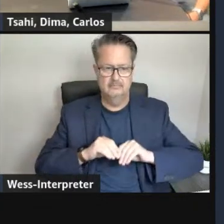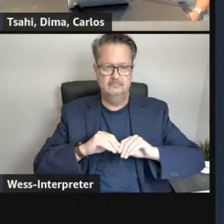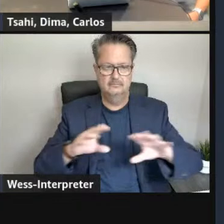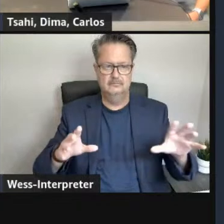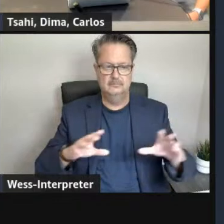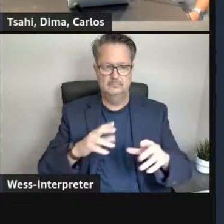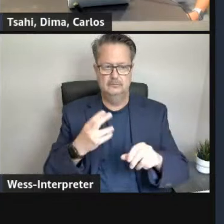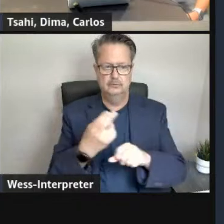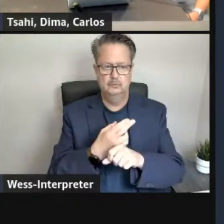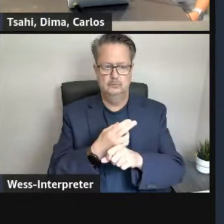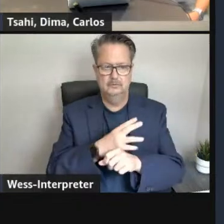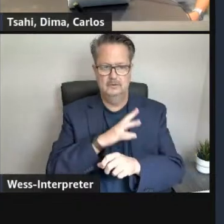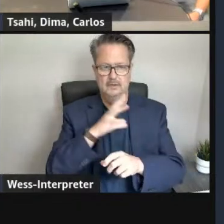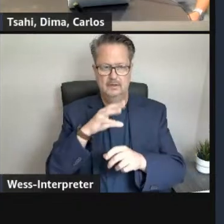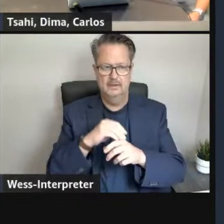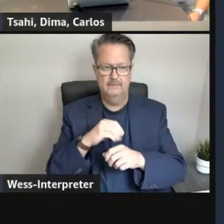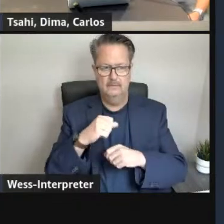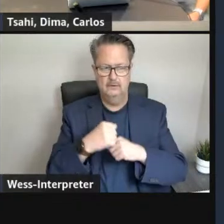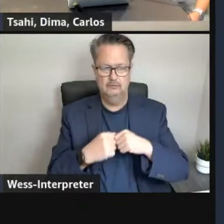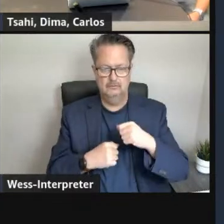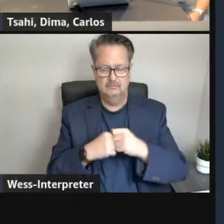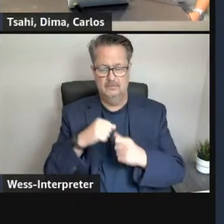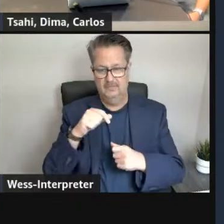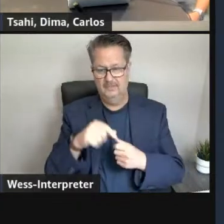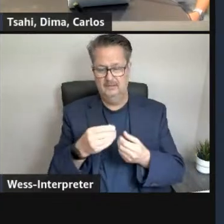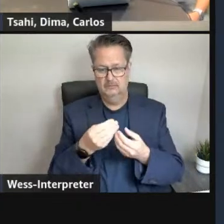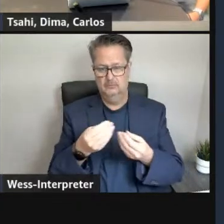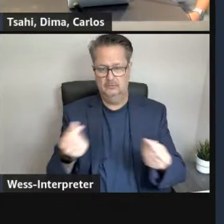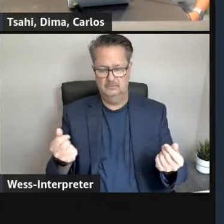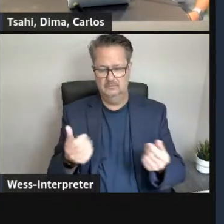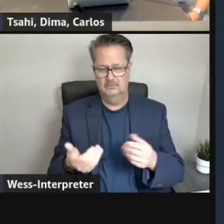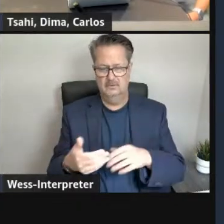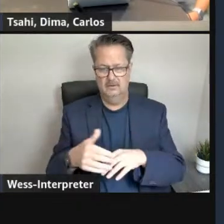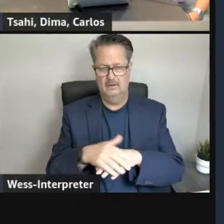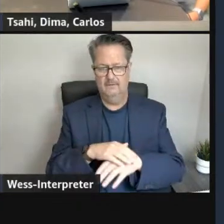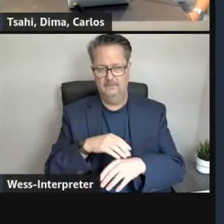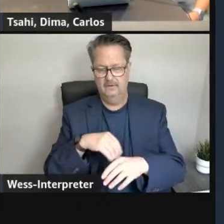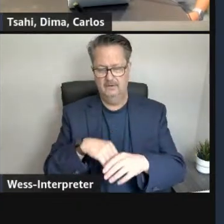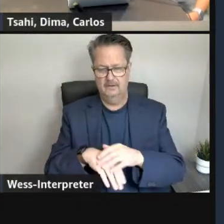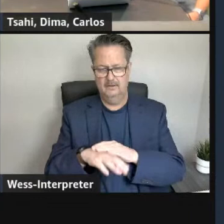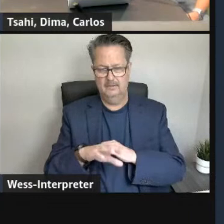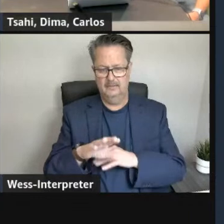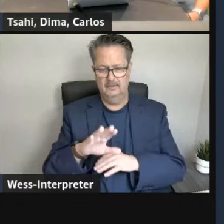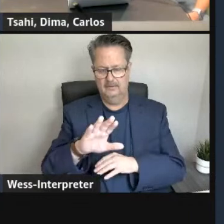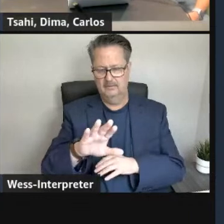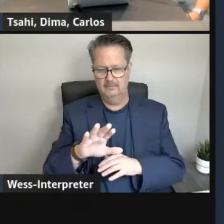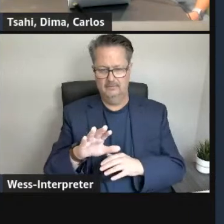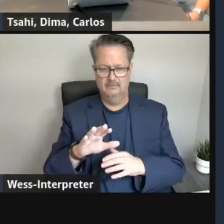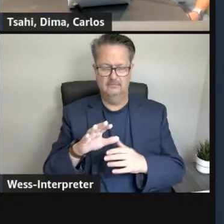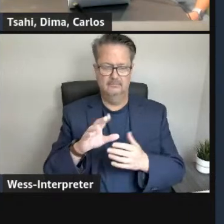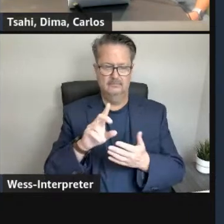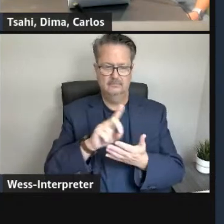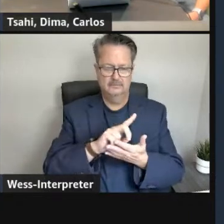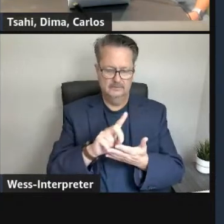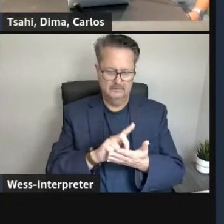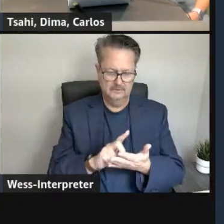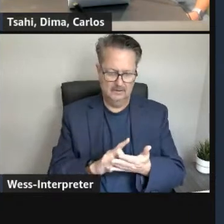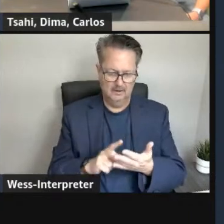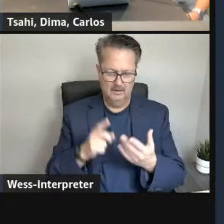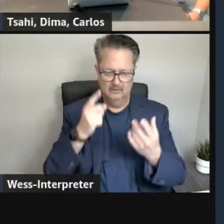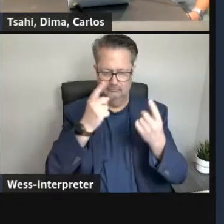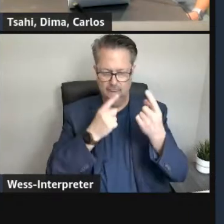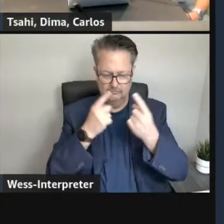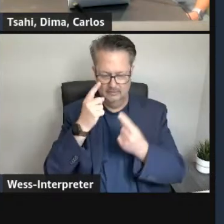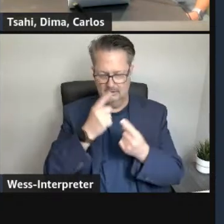as code and GitOps. So this solution is covered in a blog post with explanation of the design considerations that we took